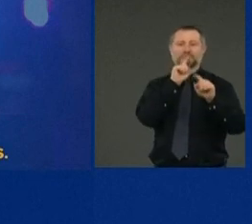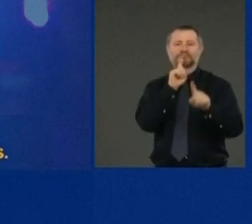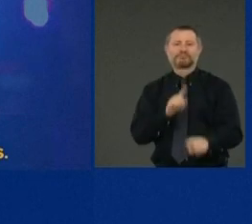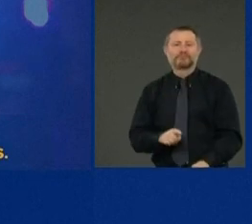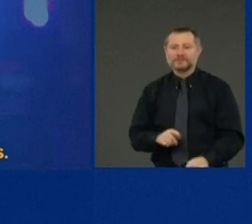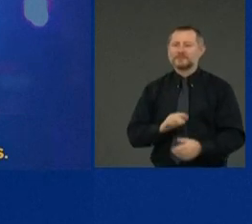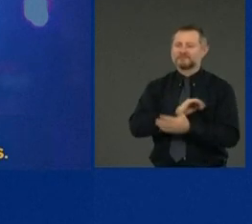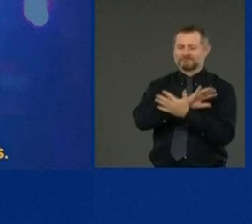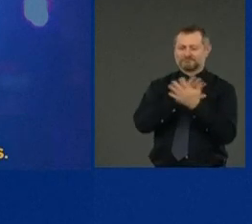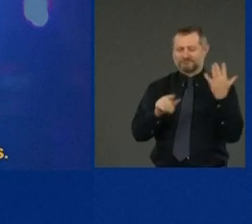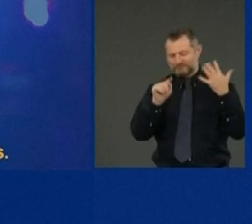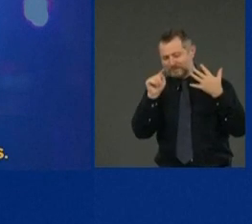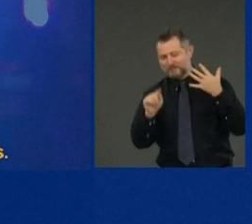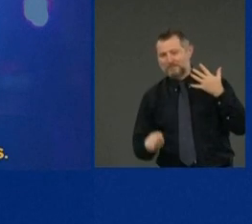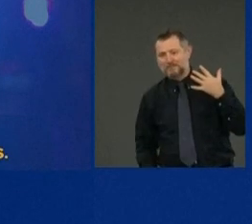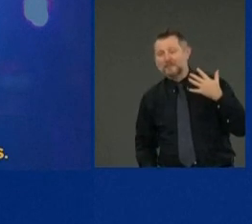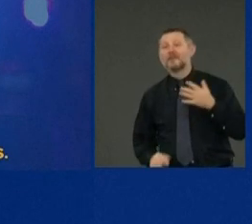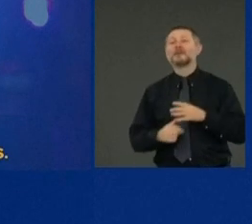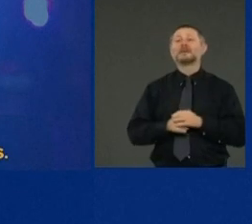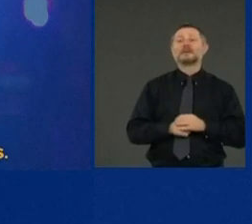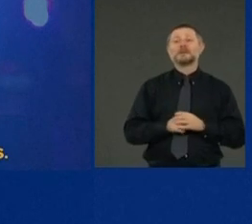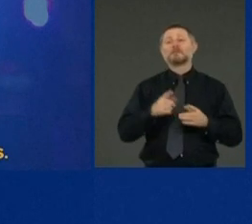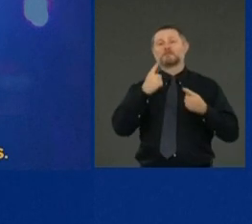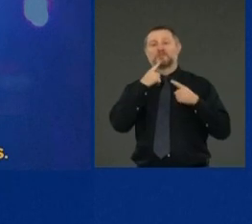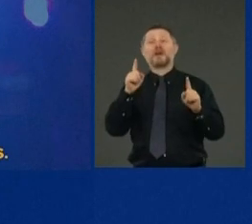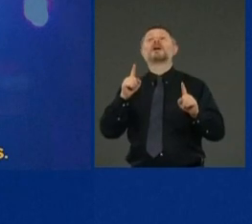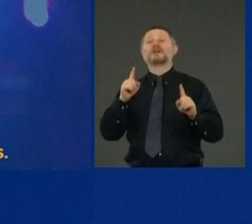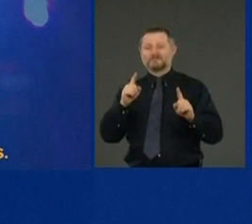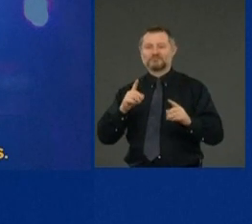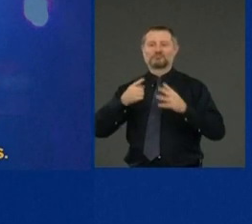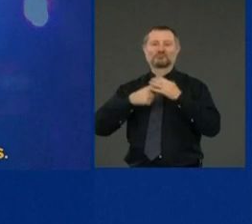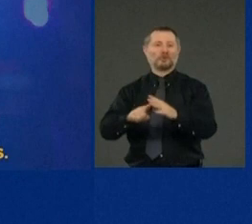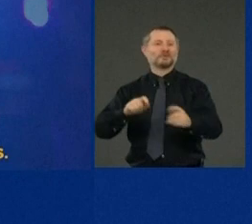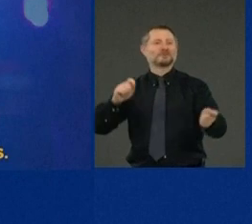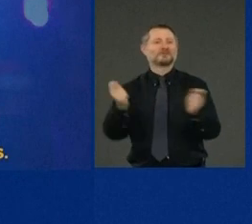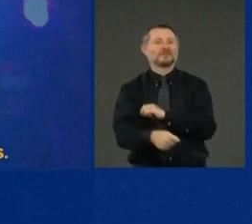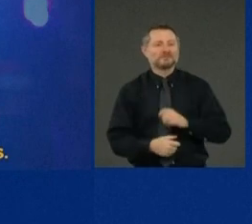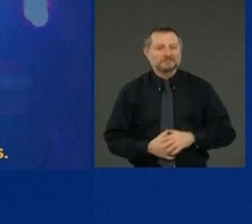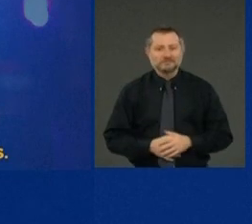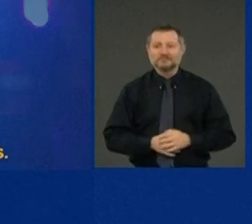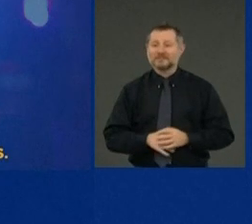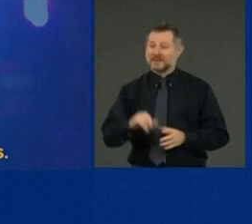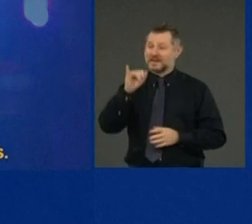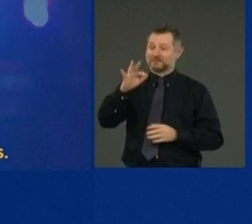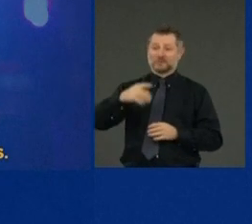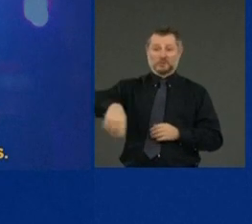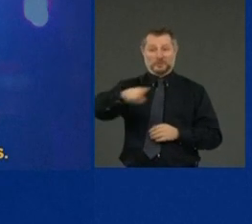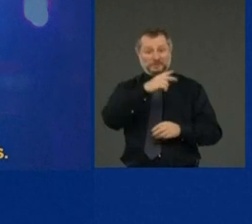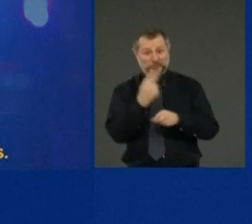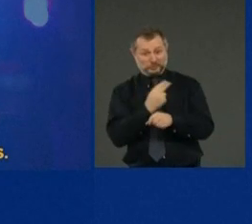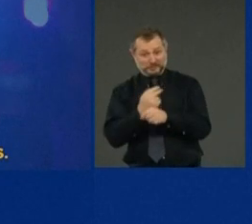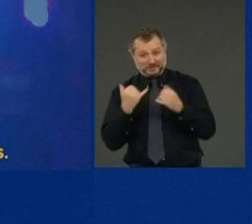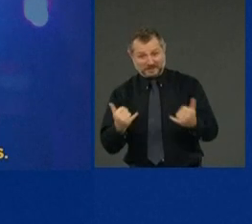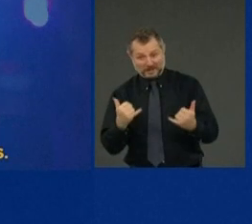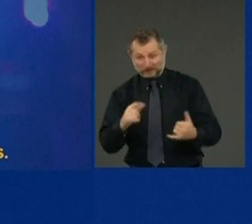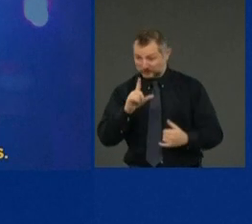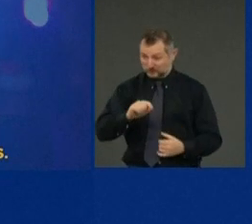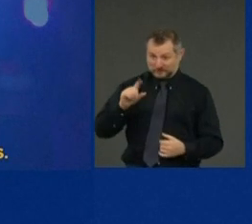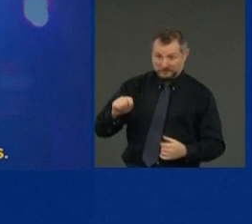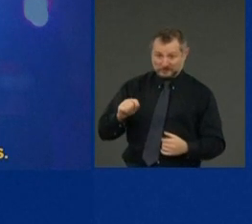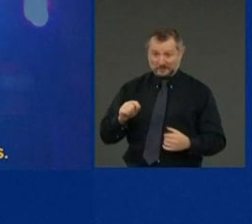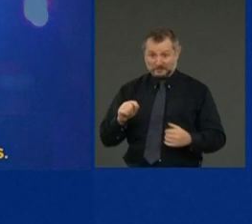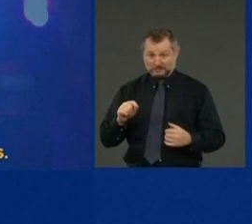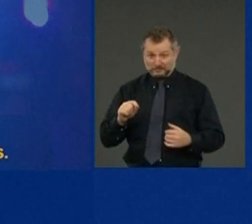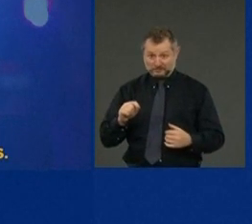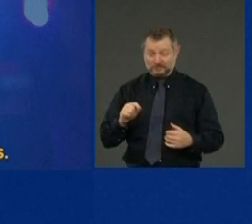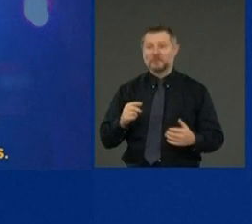have the change we should have. And if we use this moment where change is actually possible, that has to be